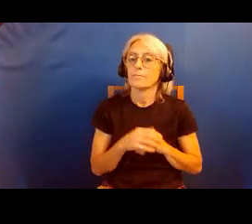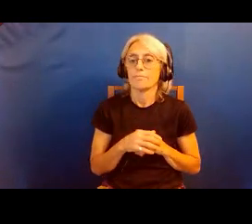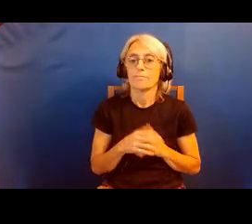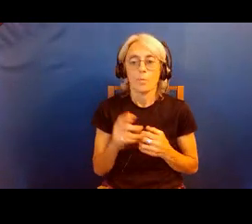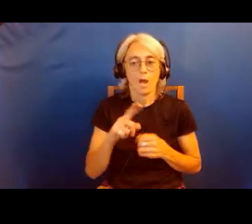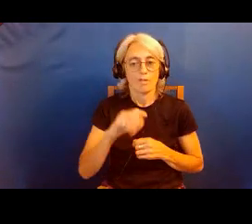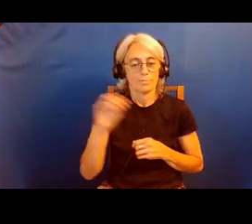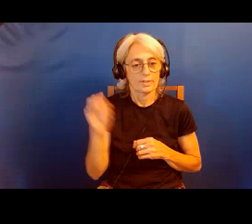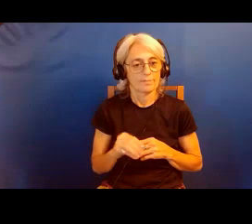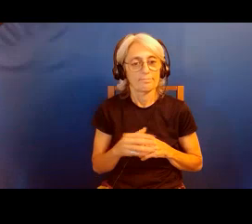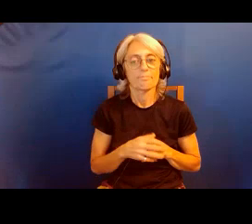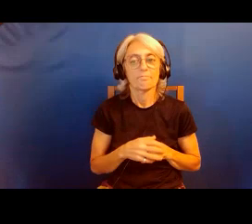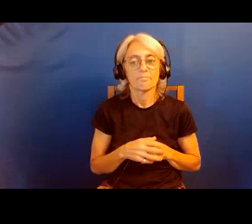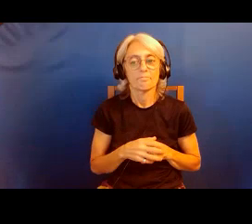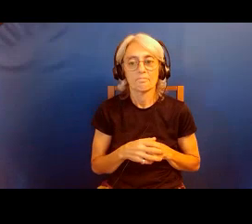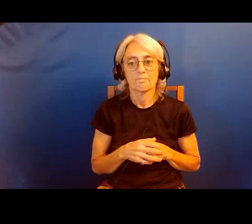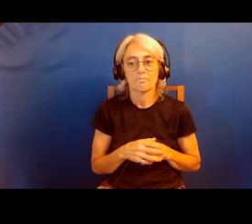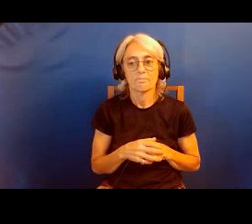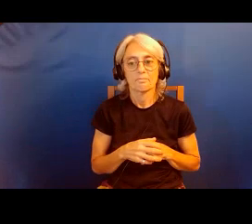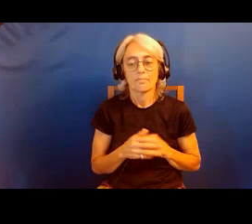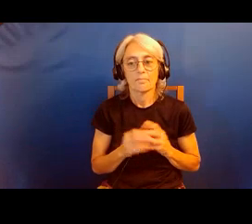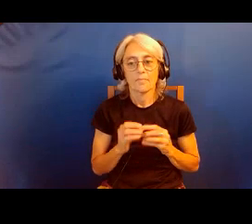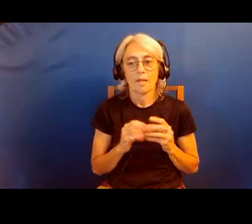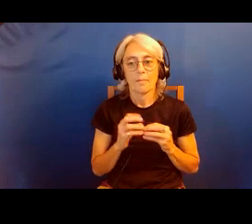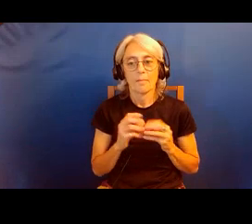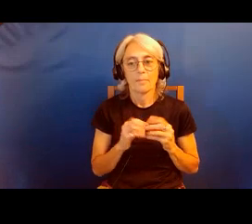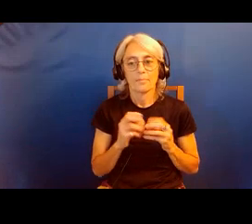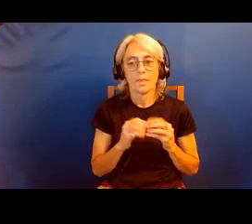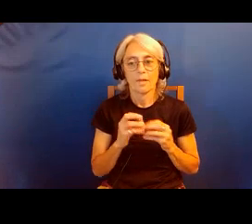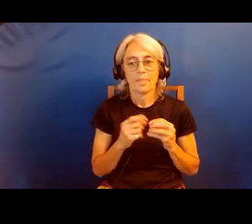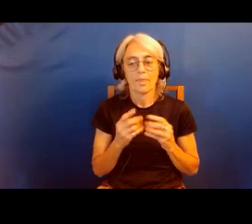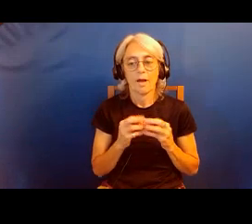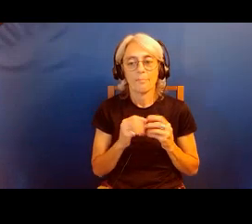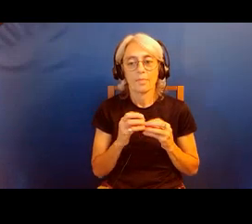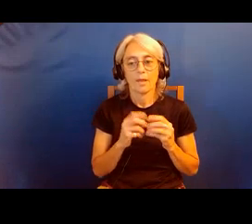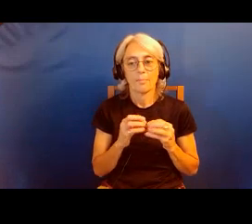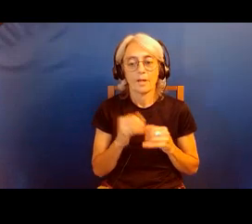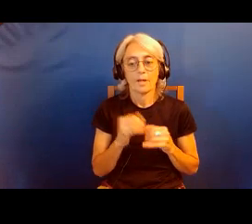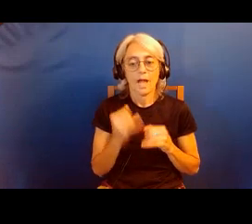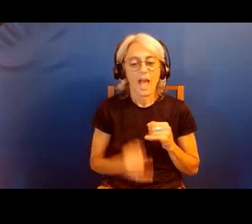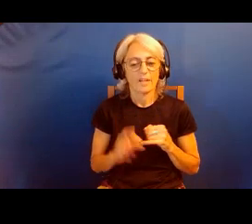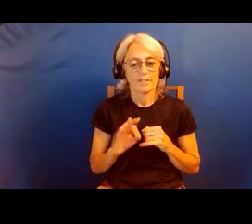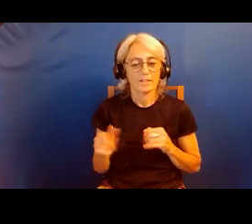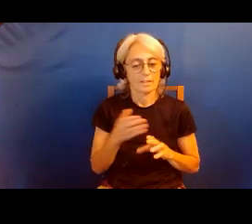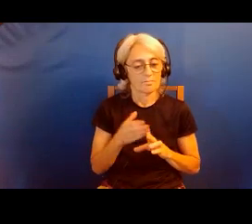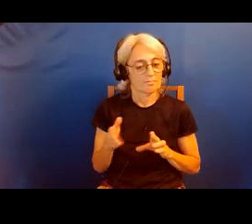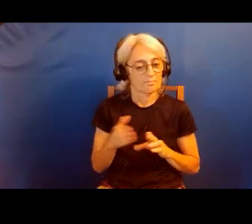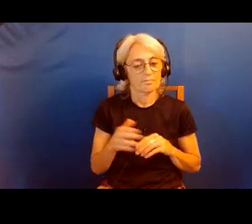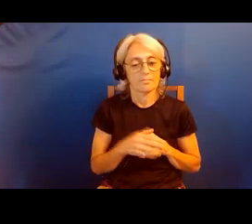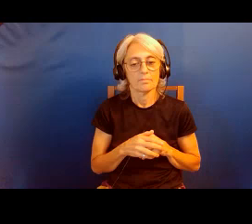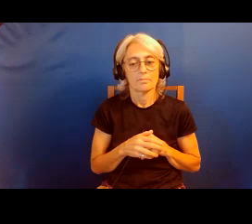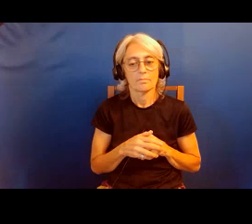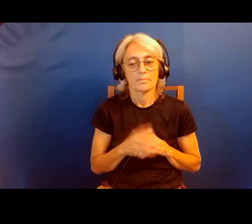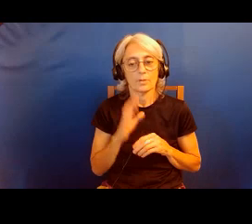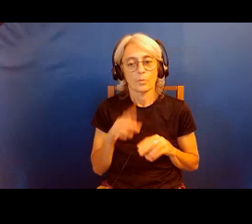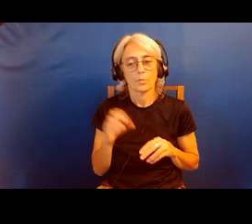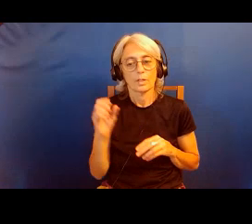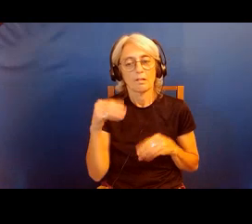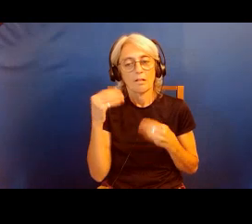100%. As we've seen, I think at the latter half of the fiscal year, we typically provide you the trends on the overall